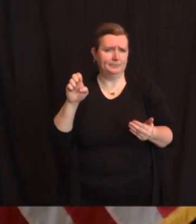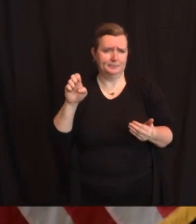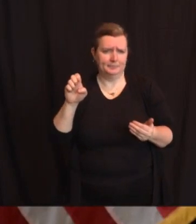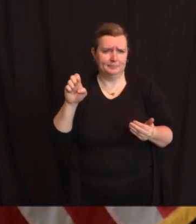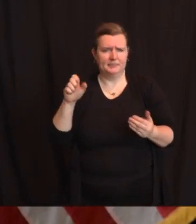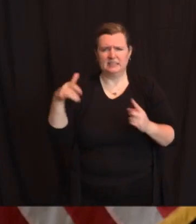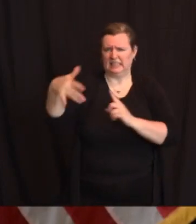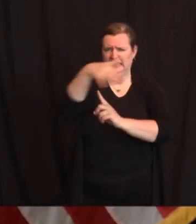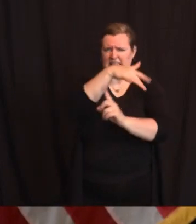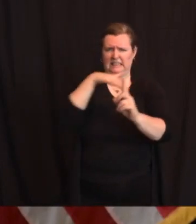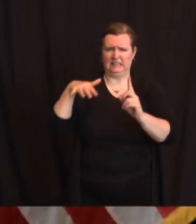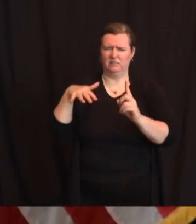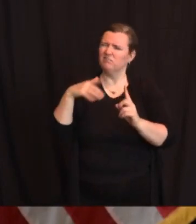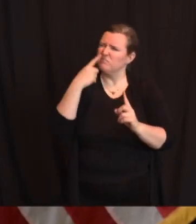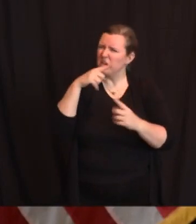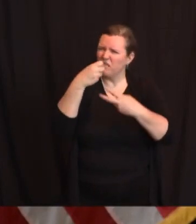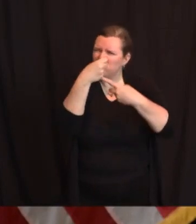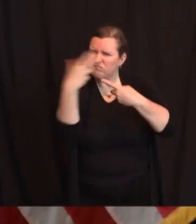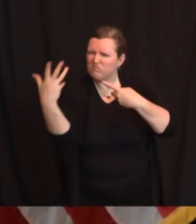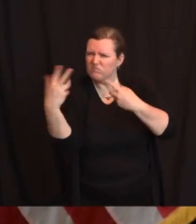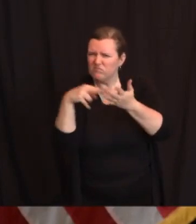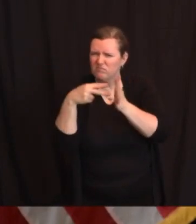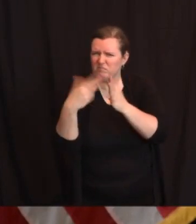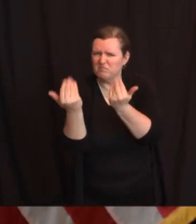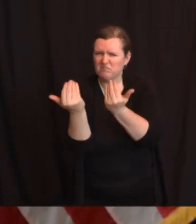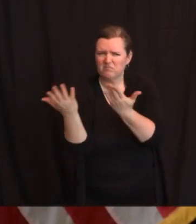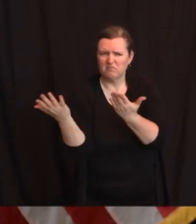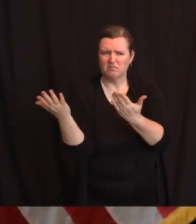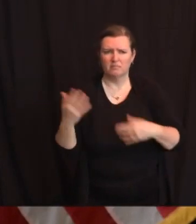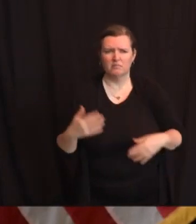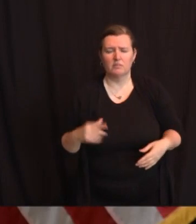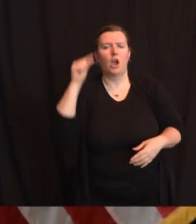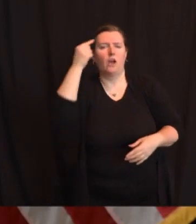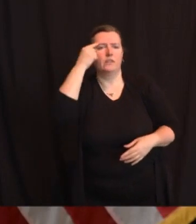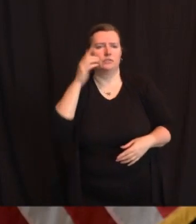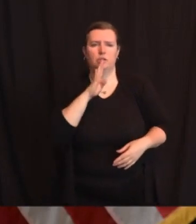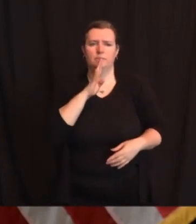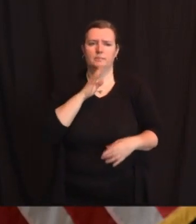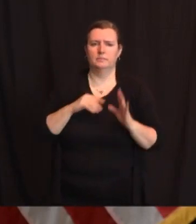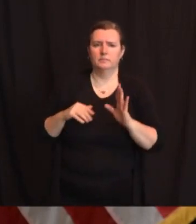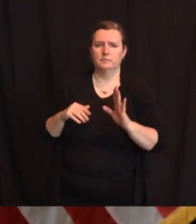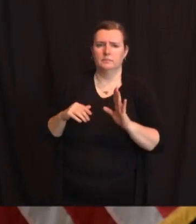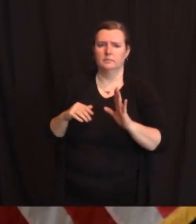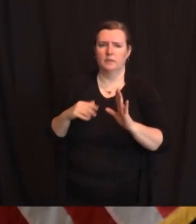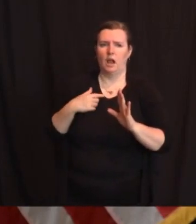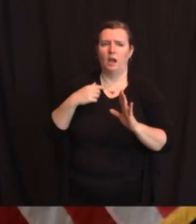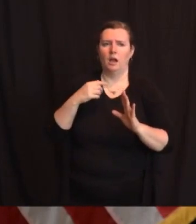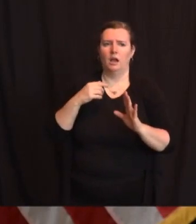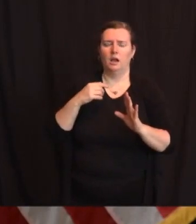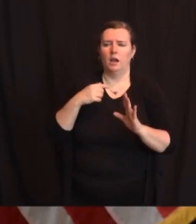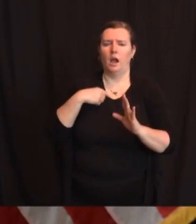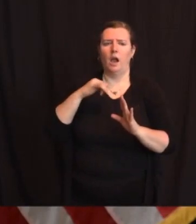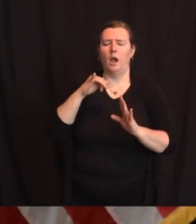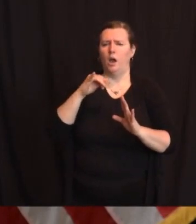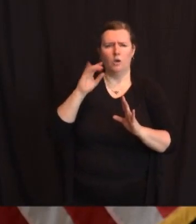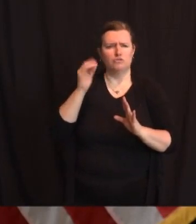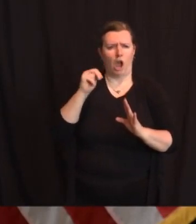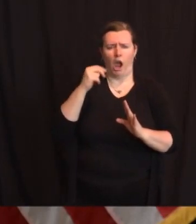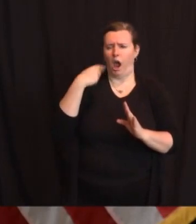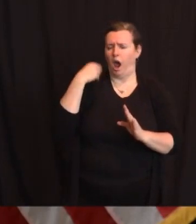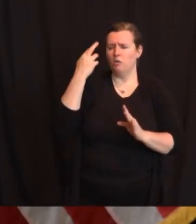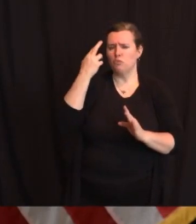by that? I realized, John, that we didn't answer one of your questions. I was looking at my notes and couldn't understand it, which is the same